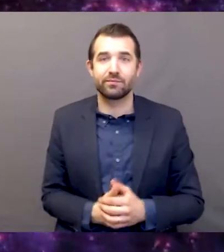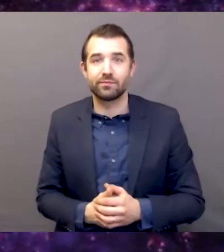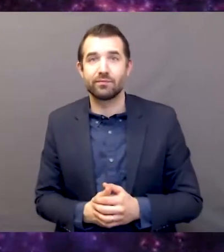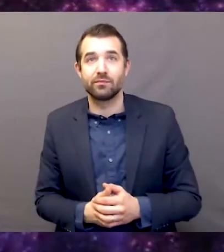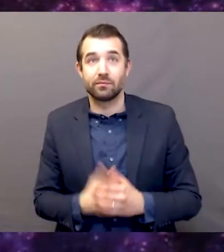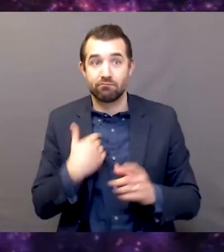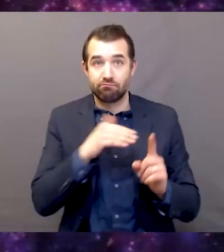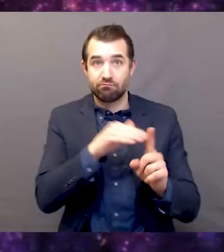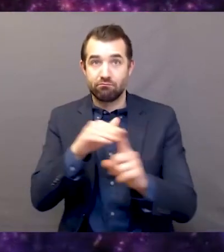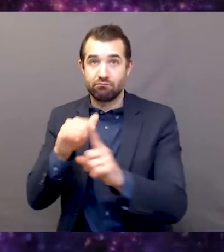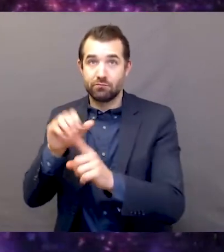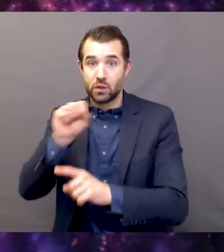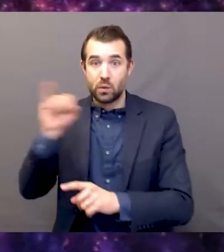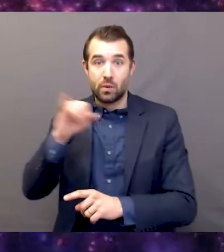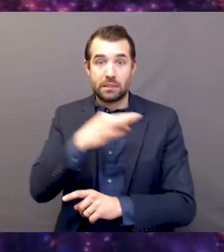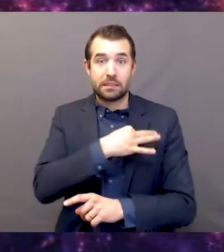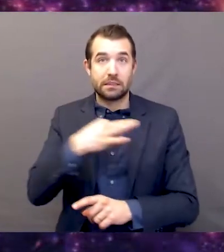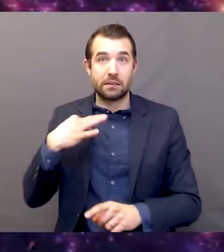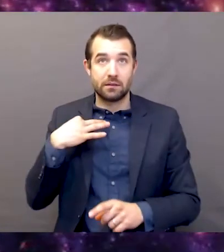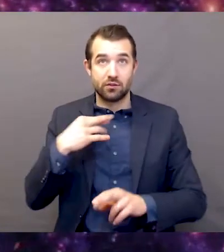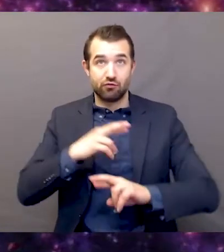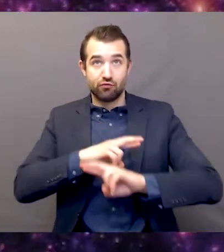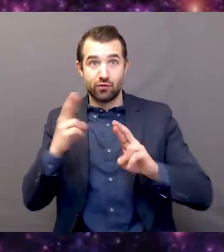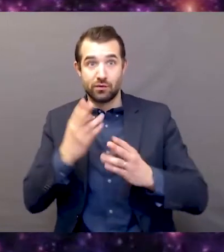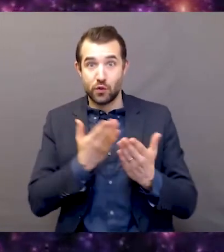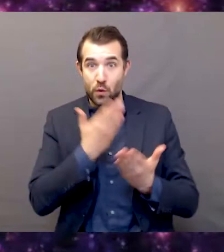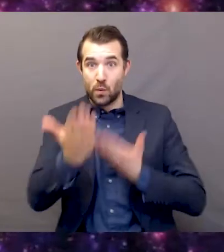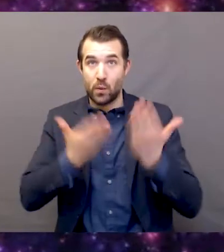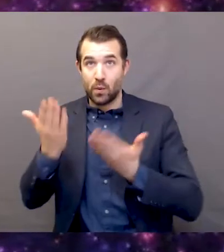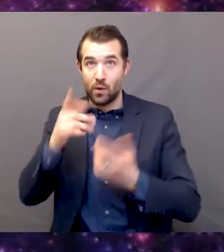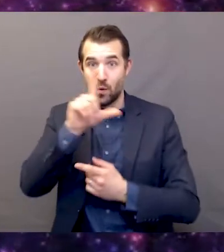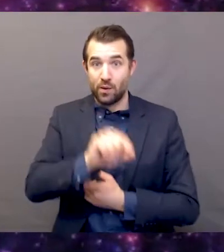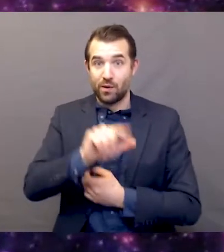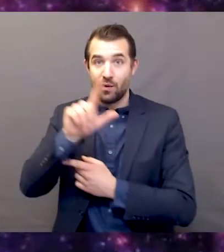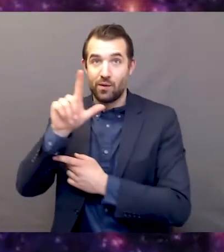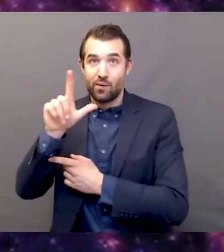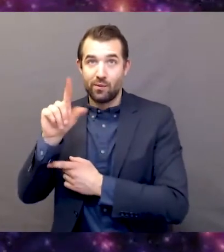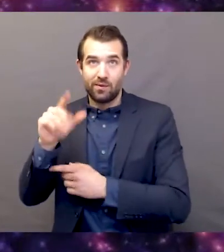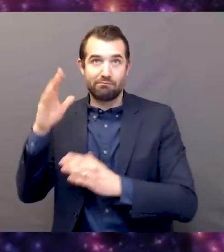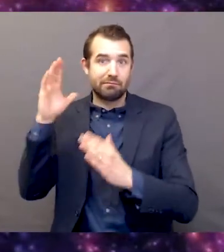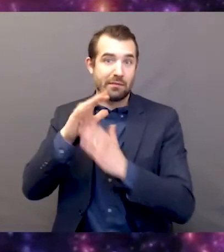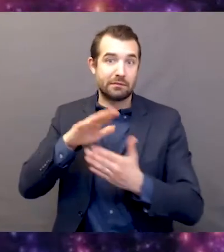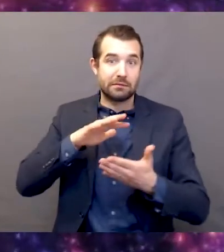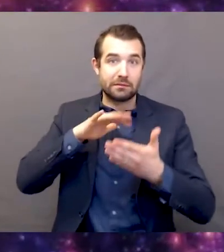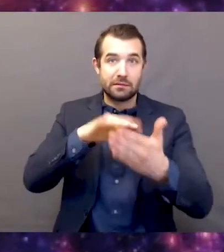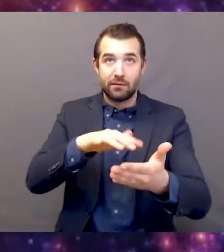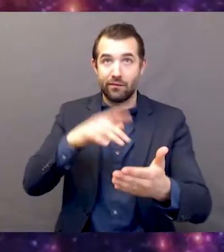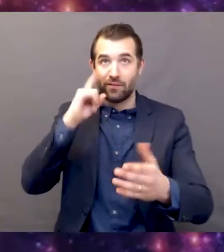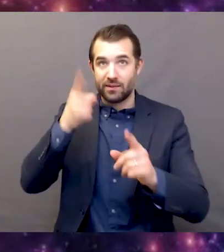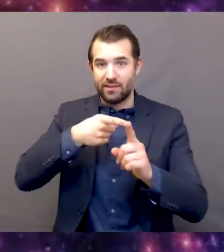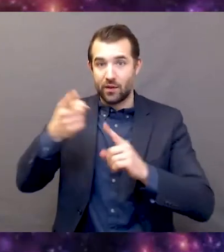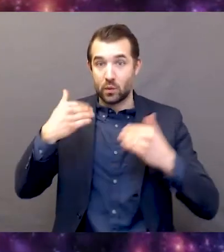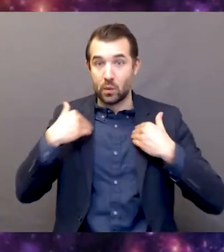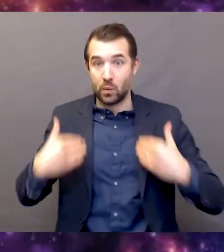and to remind Smithsonian staff members that the call for nominations for the 2021 Smithsonian Distinguished Scholar in the Humanities